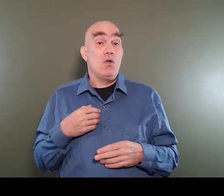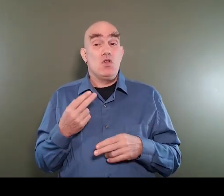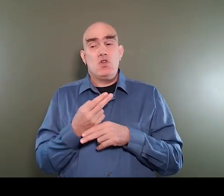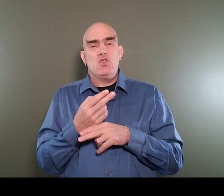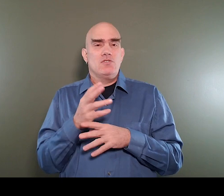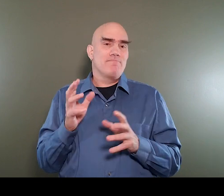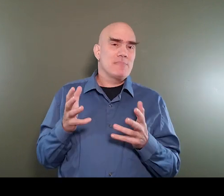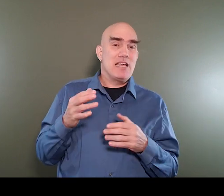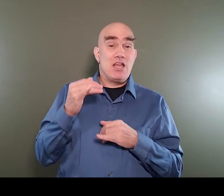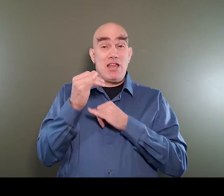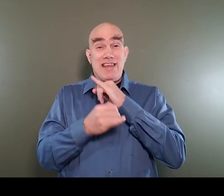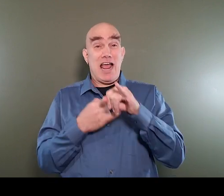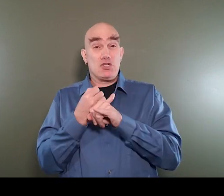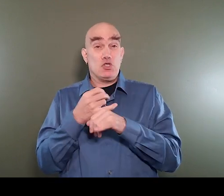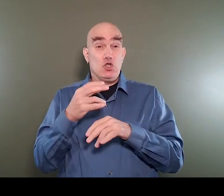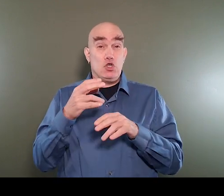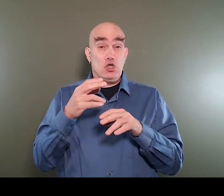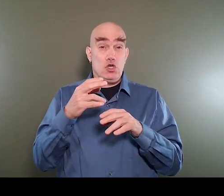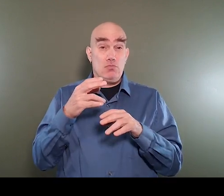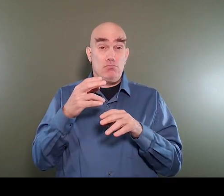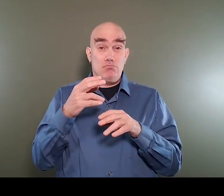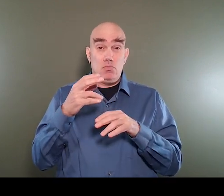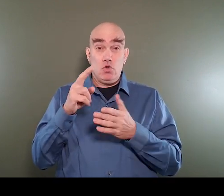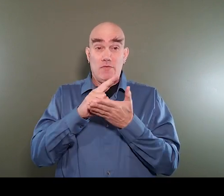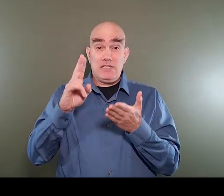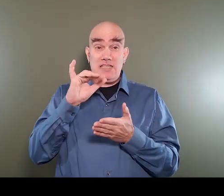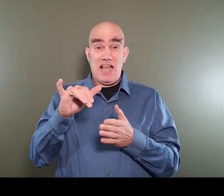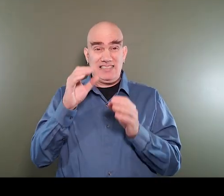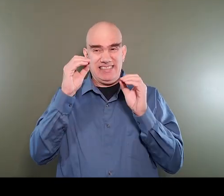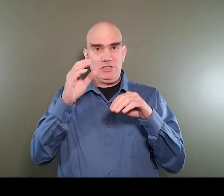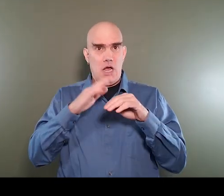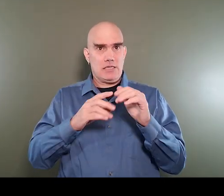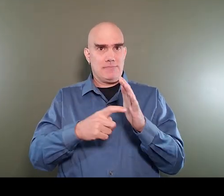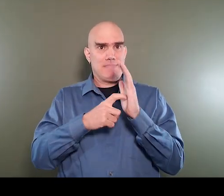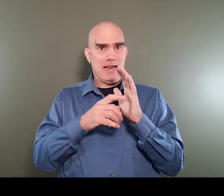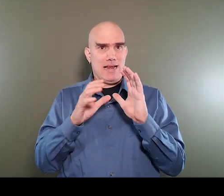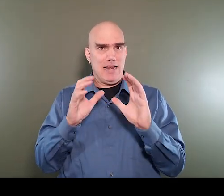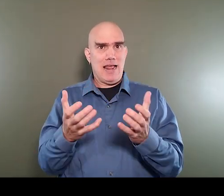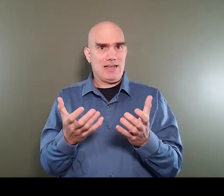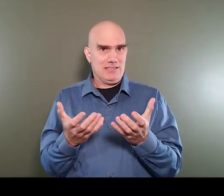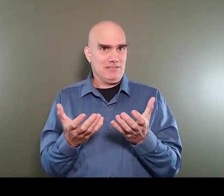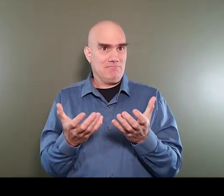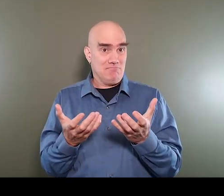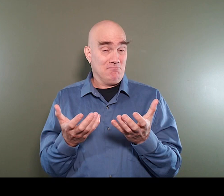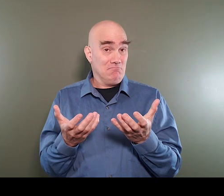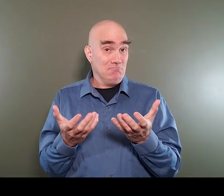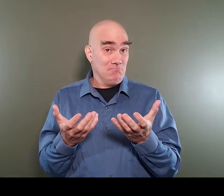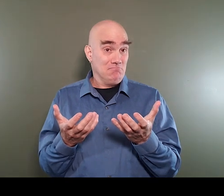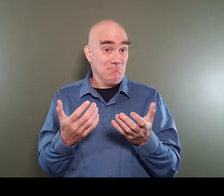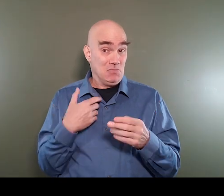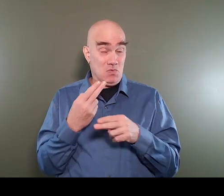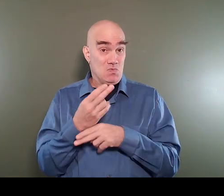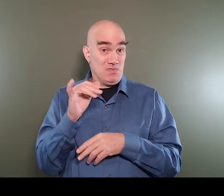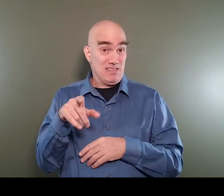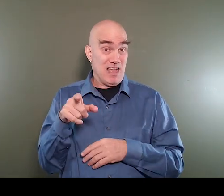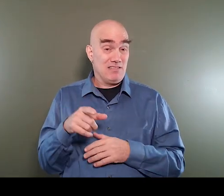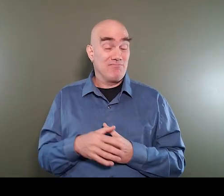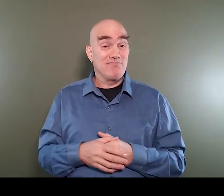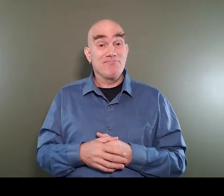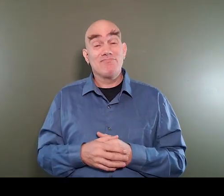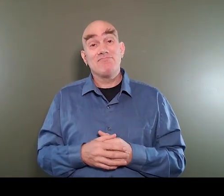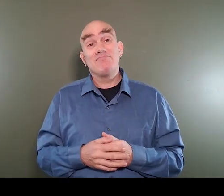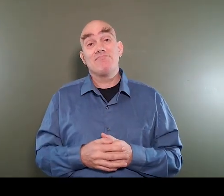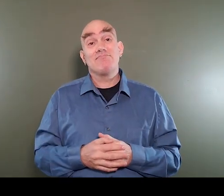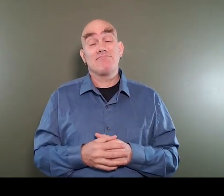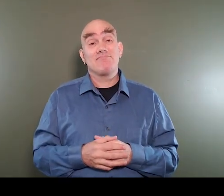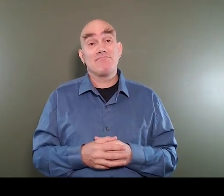started? So we used a international university